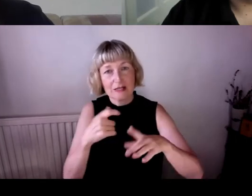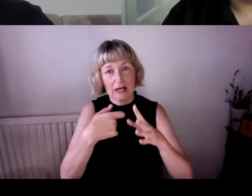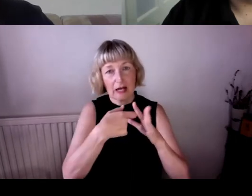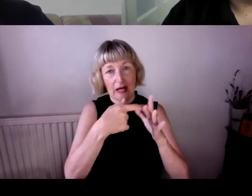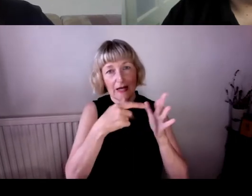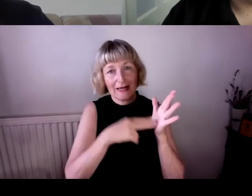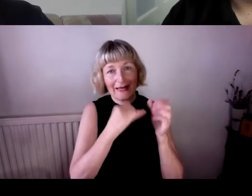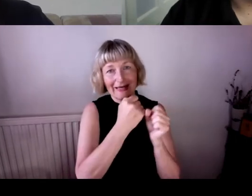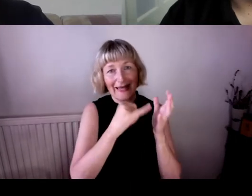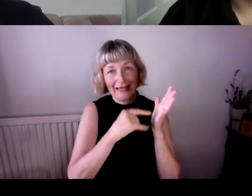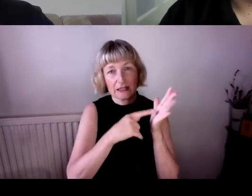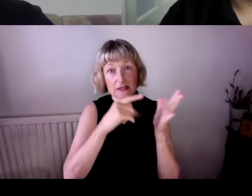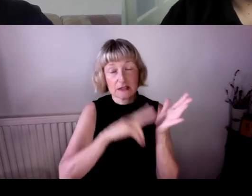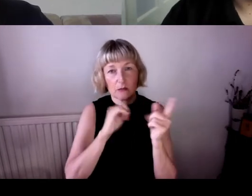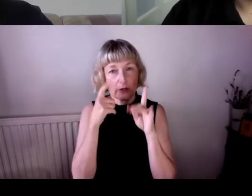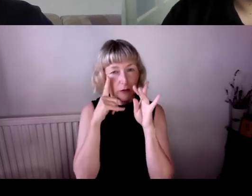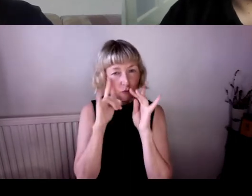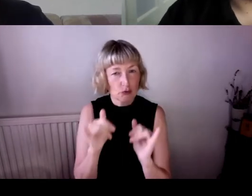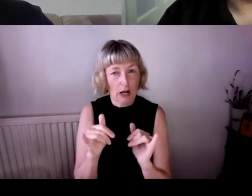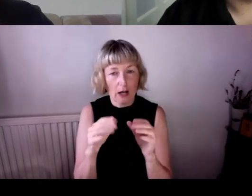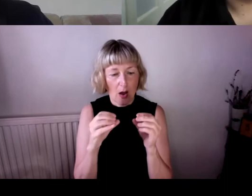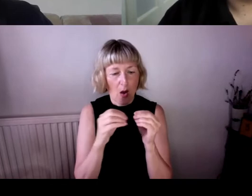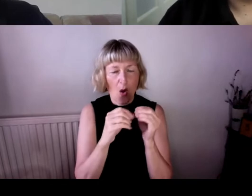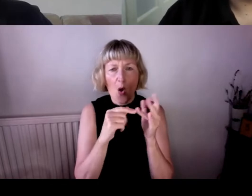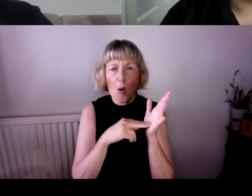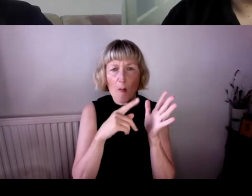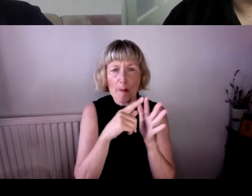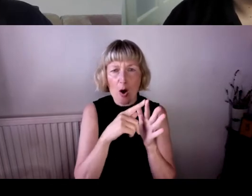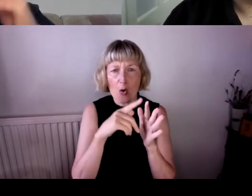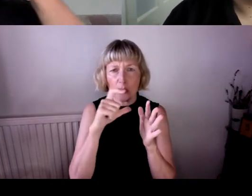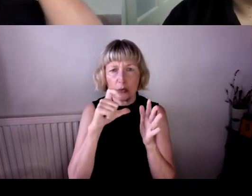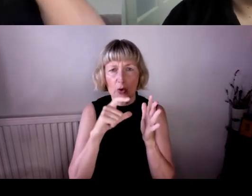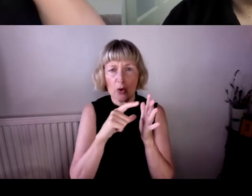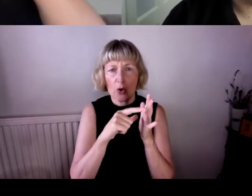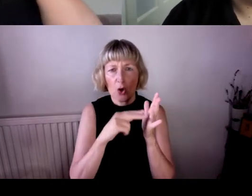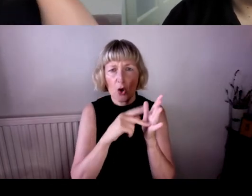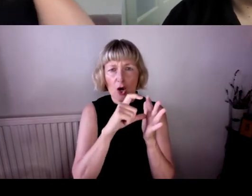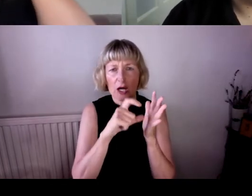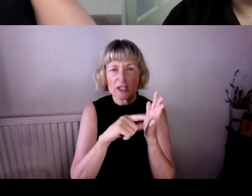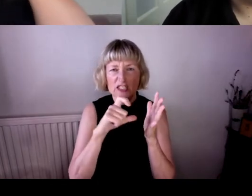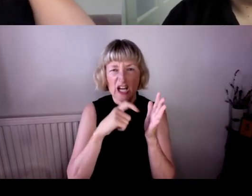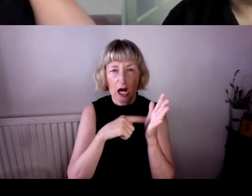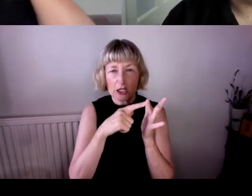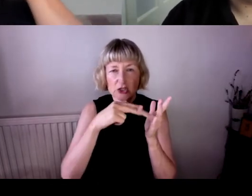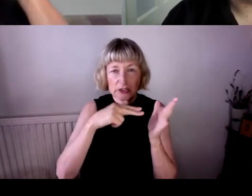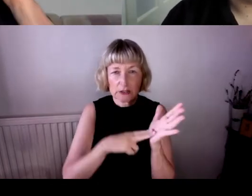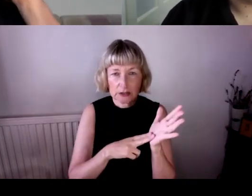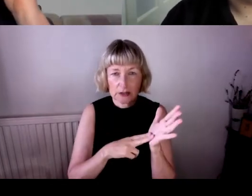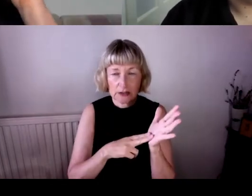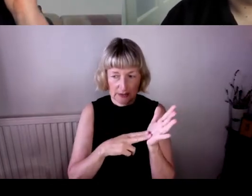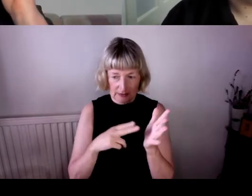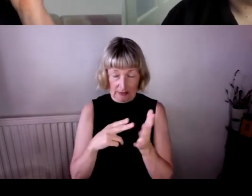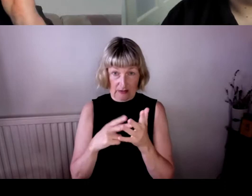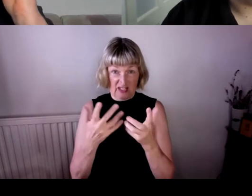going to try out some bone conduction listening devices. So they will be worn on the temples and